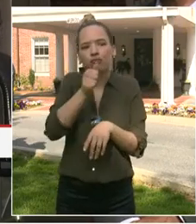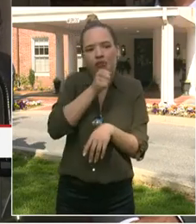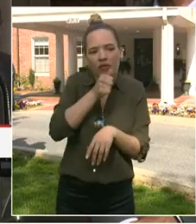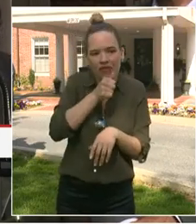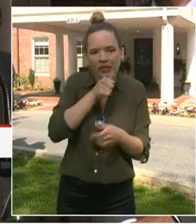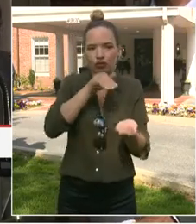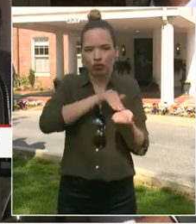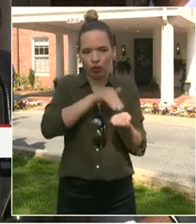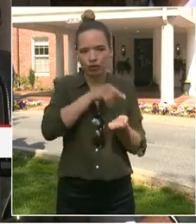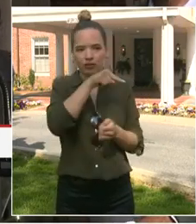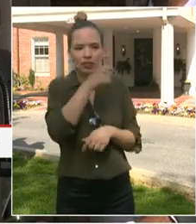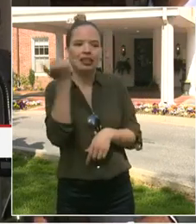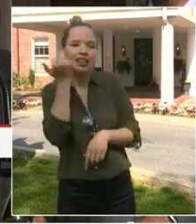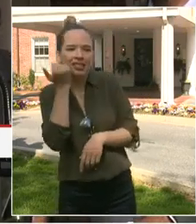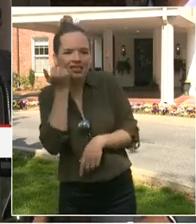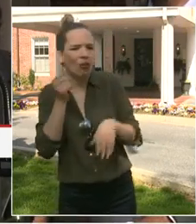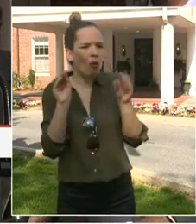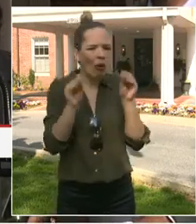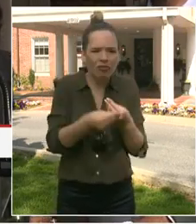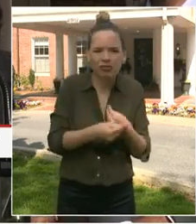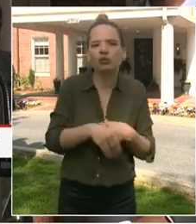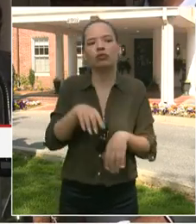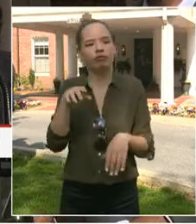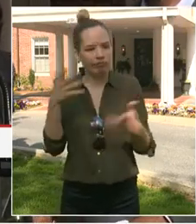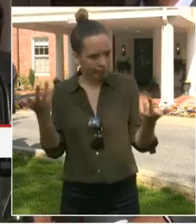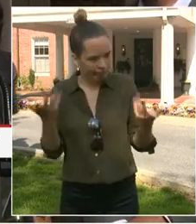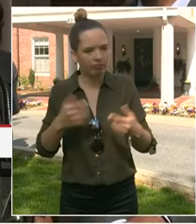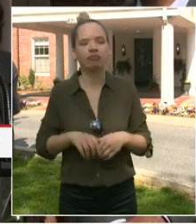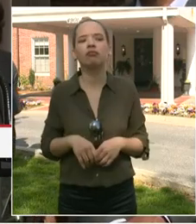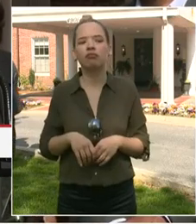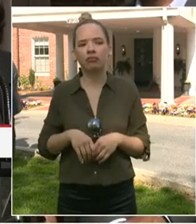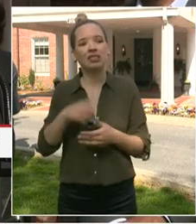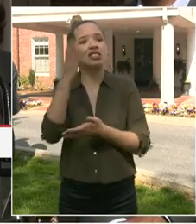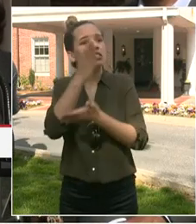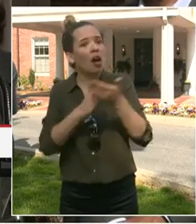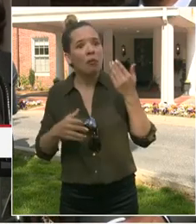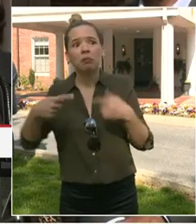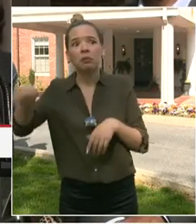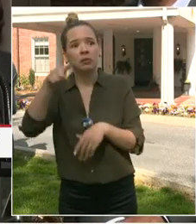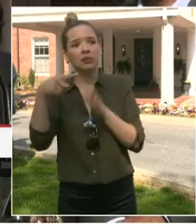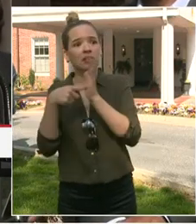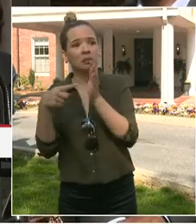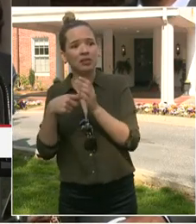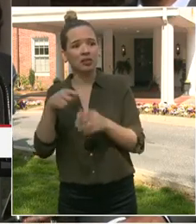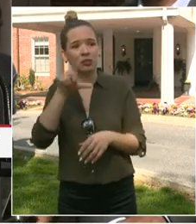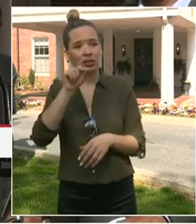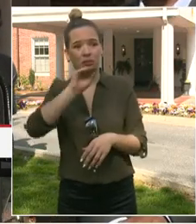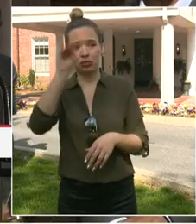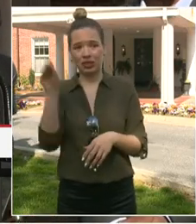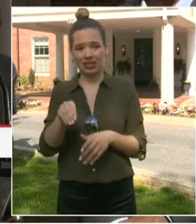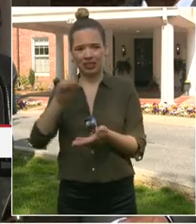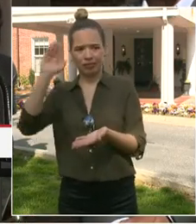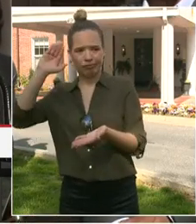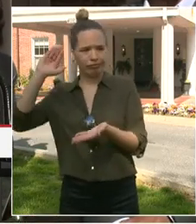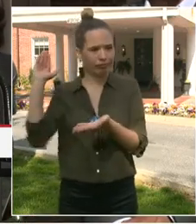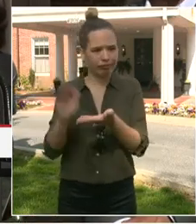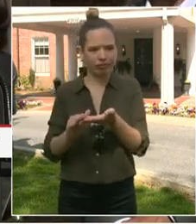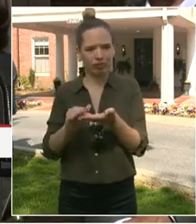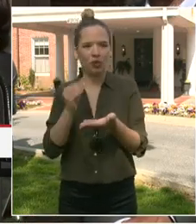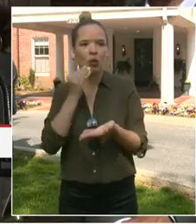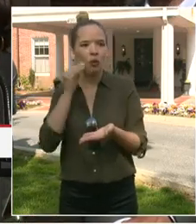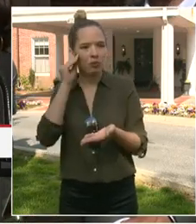offices. And some examples, we've seen a 28% decrease in the number of home health aides we have